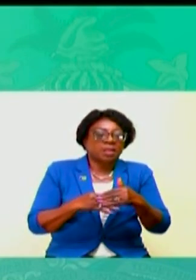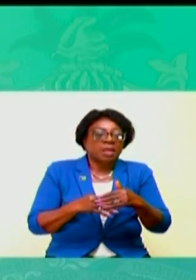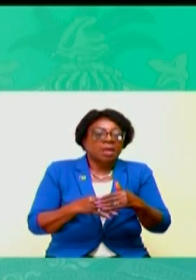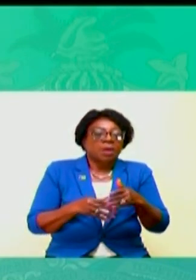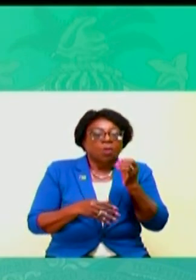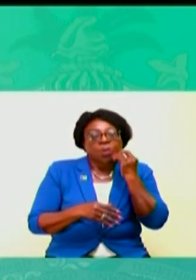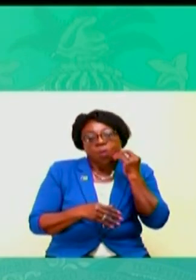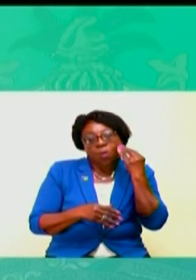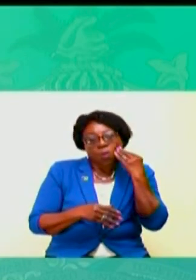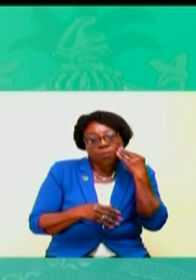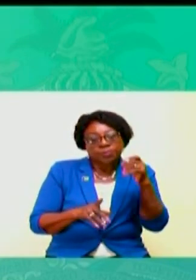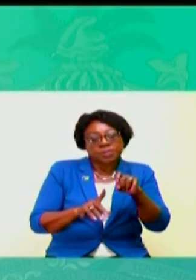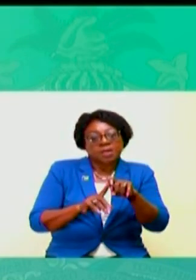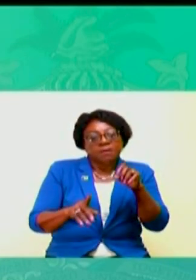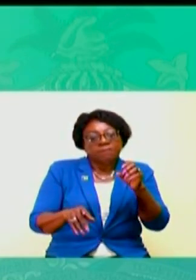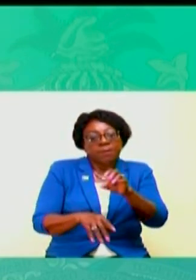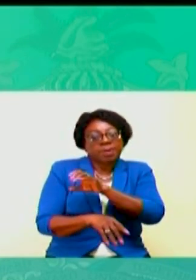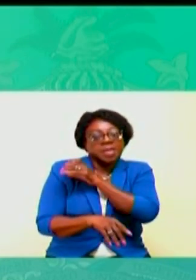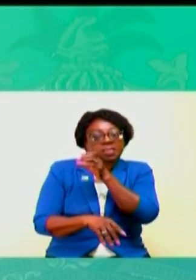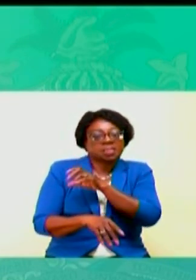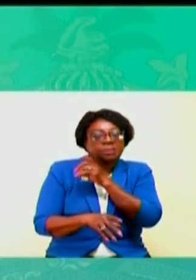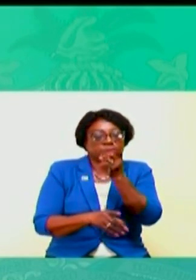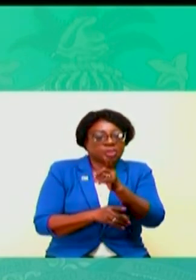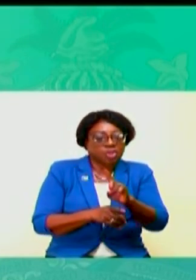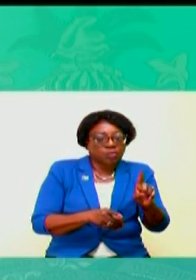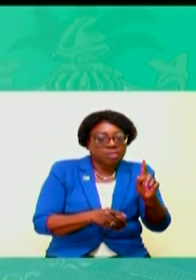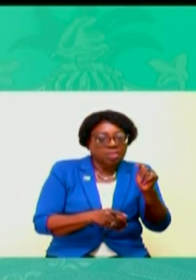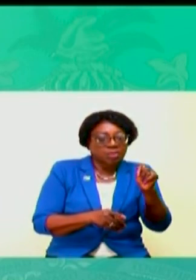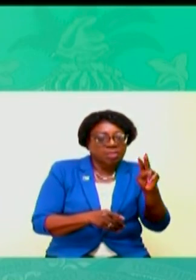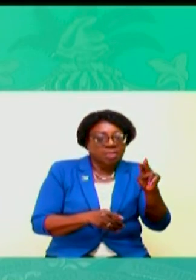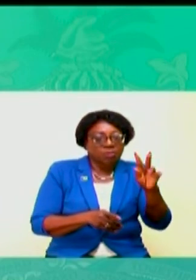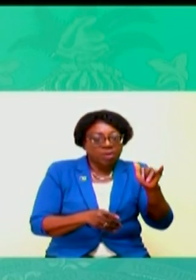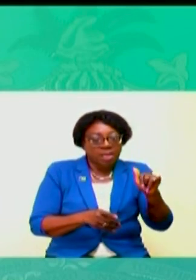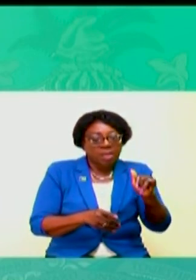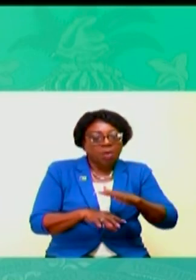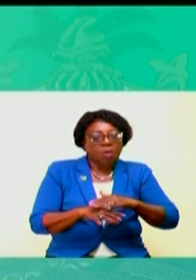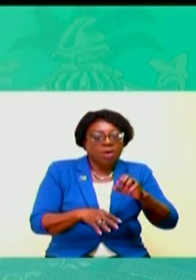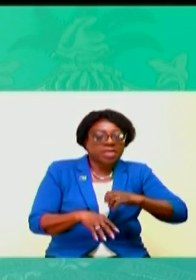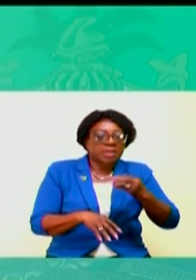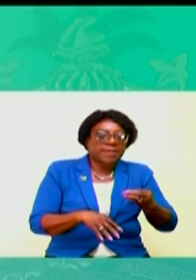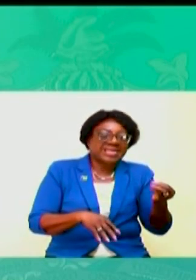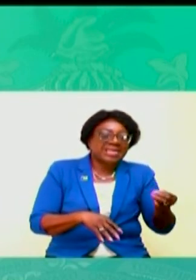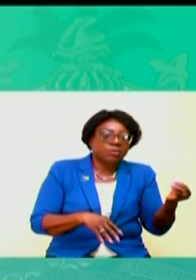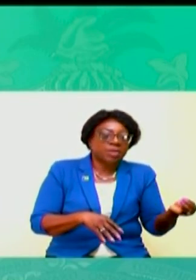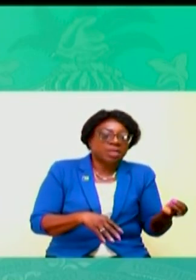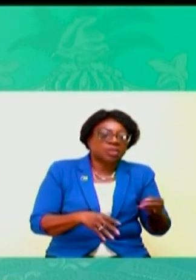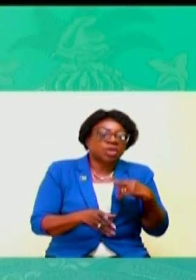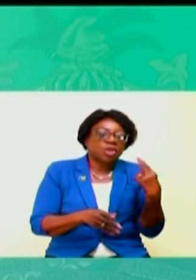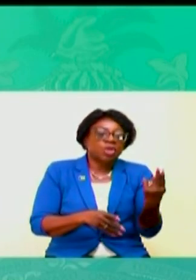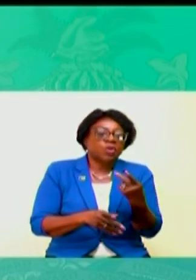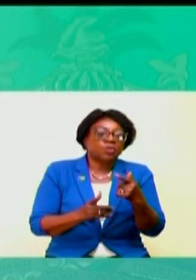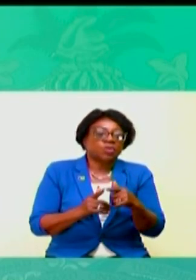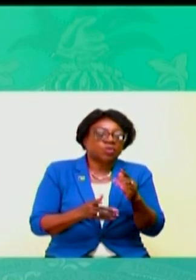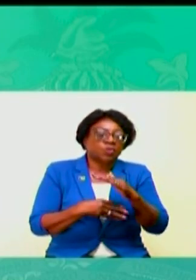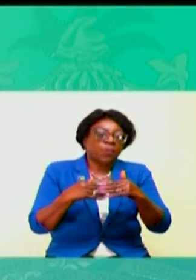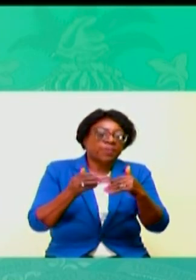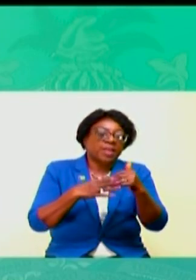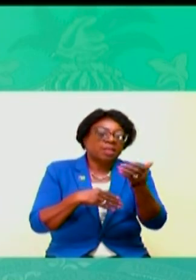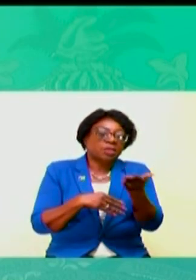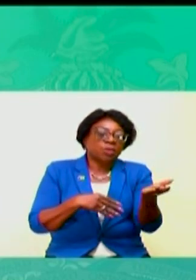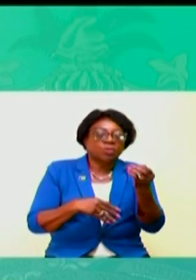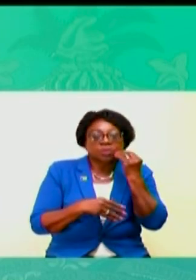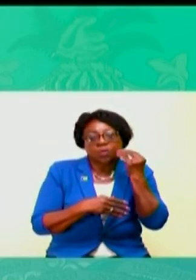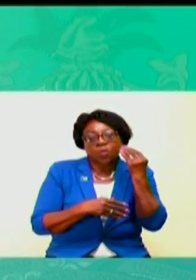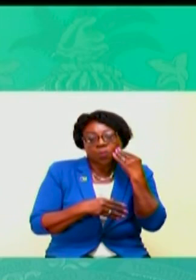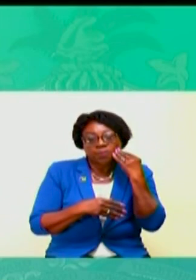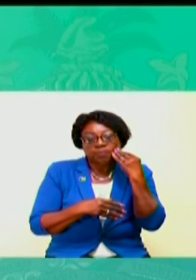$300,000 from customs duties on the materials to build those homes. Bahamian businesses and individuals have complained that we roll